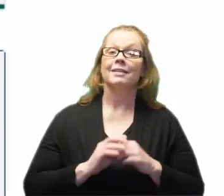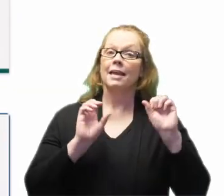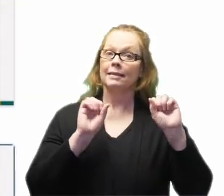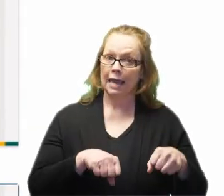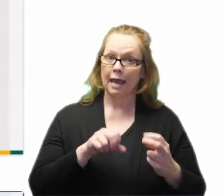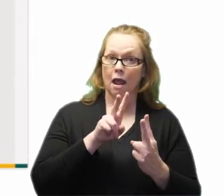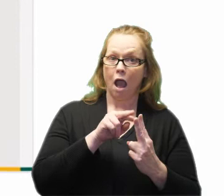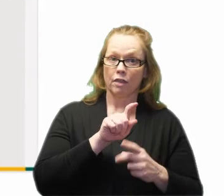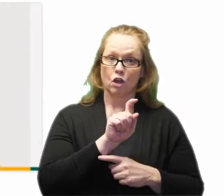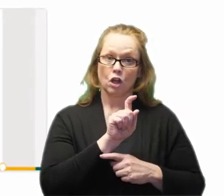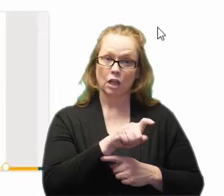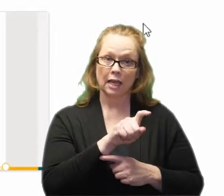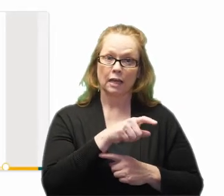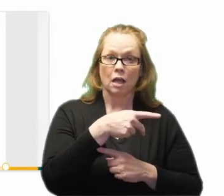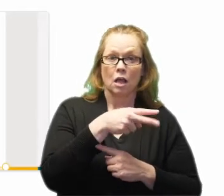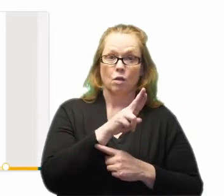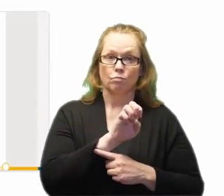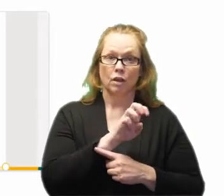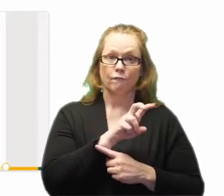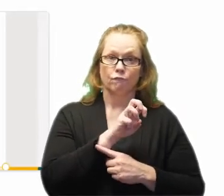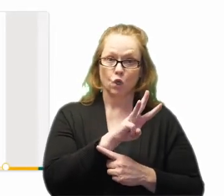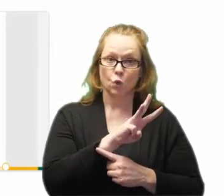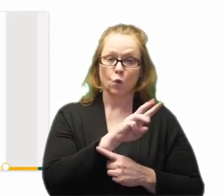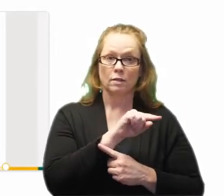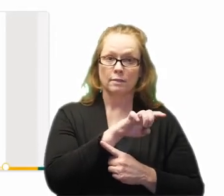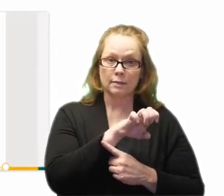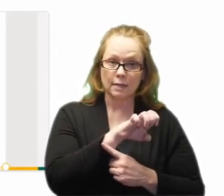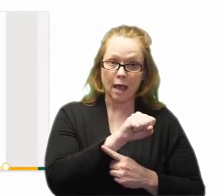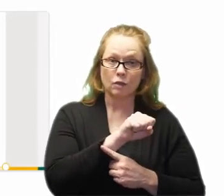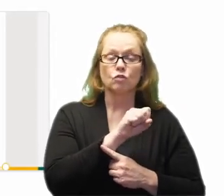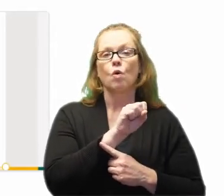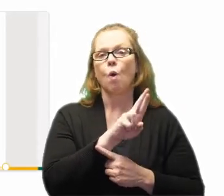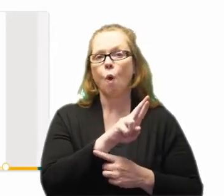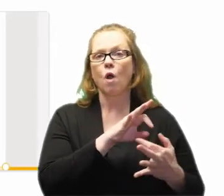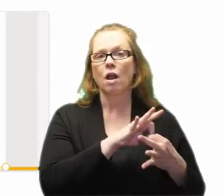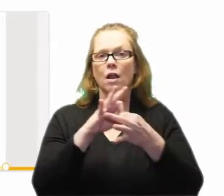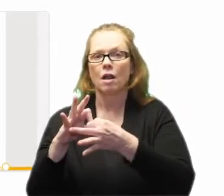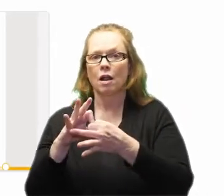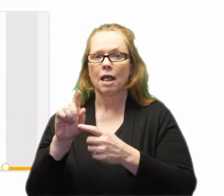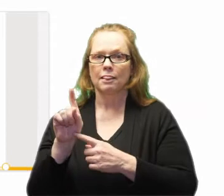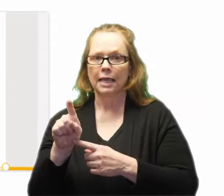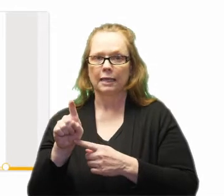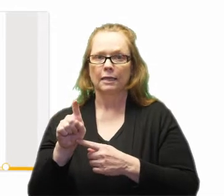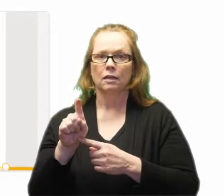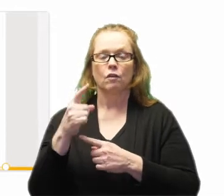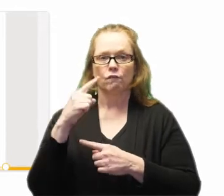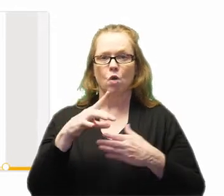You can either click the preview tile or the corresponding link in the navigation pane.